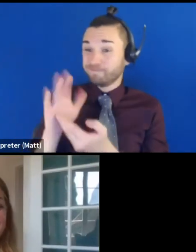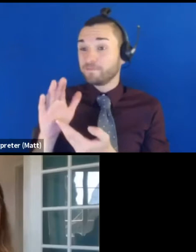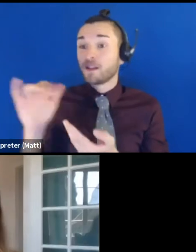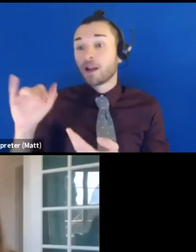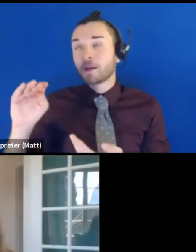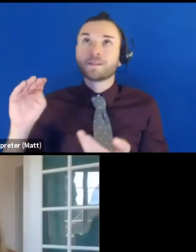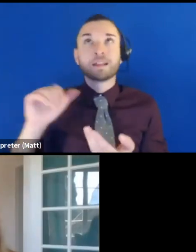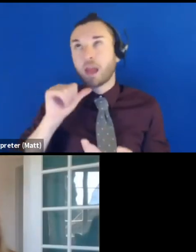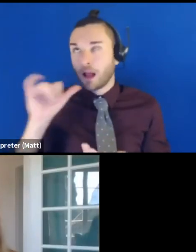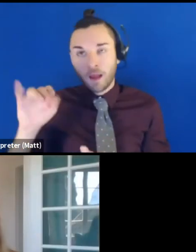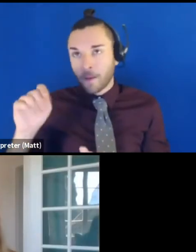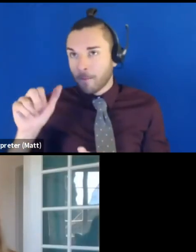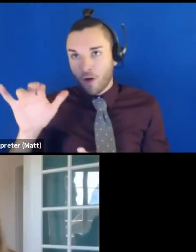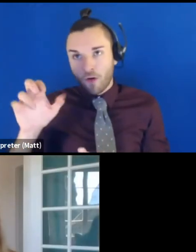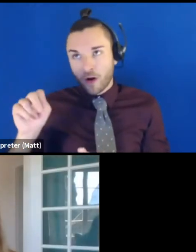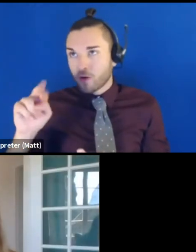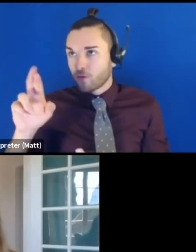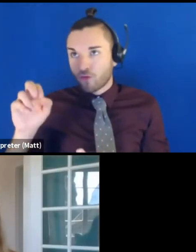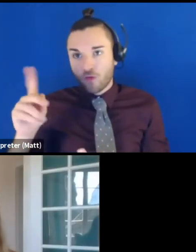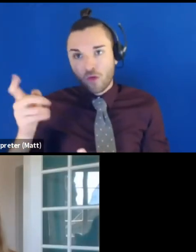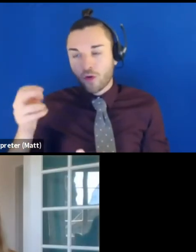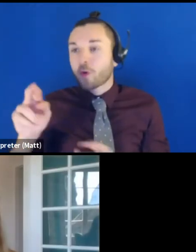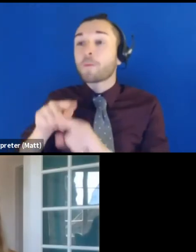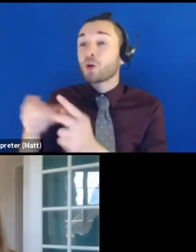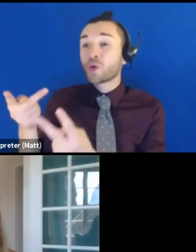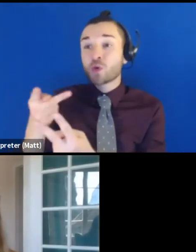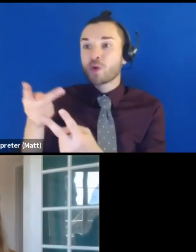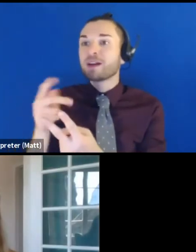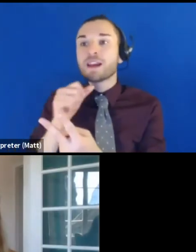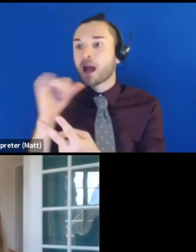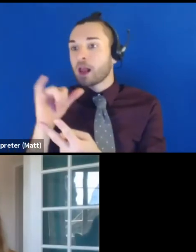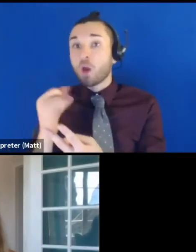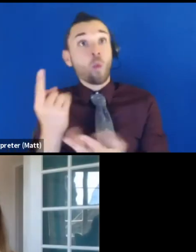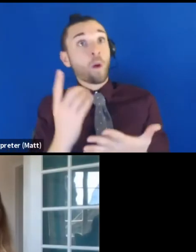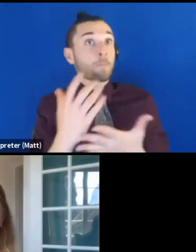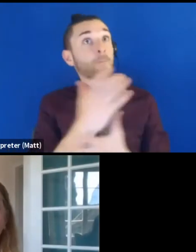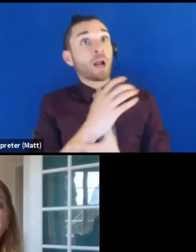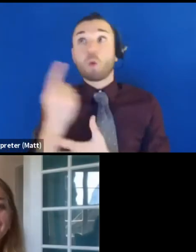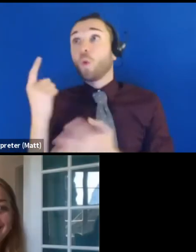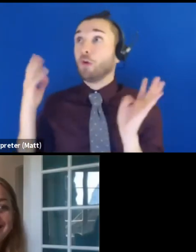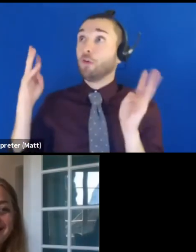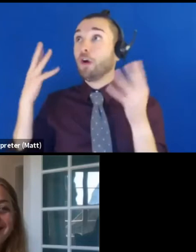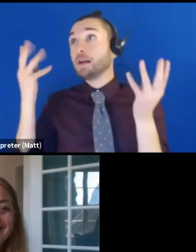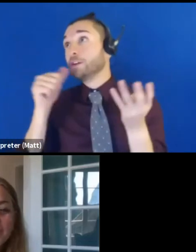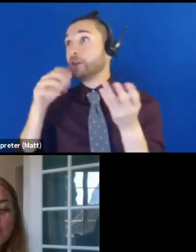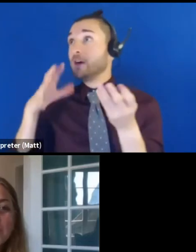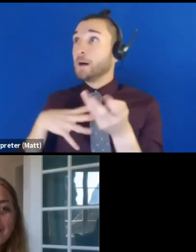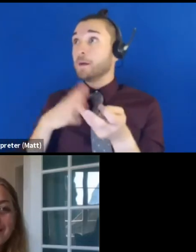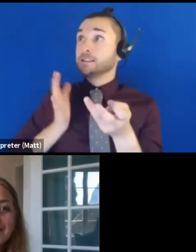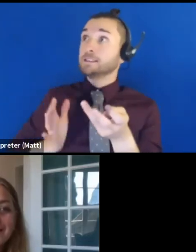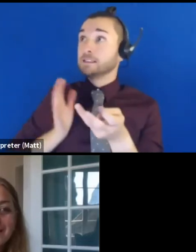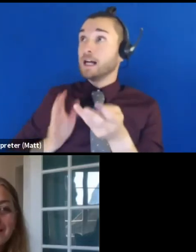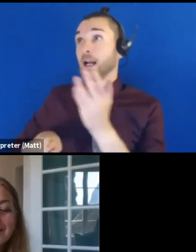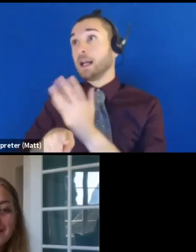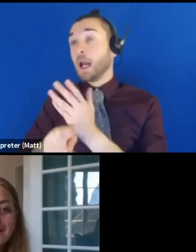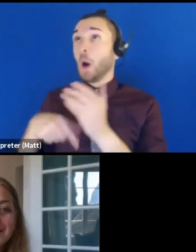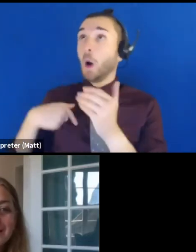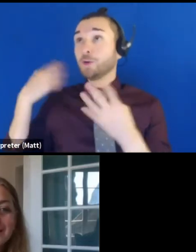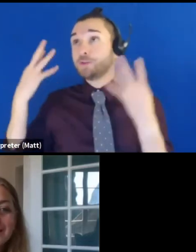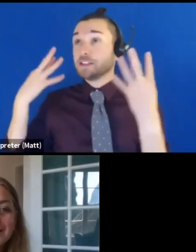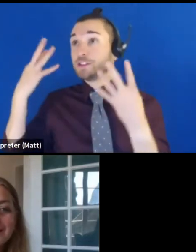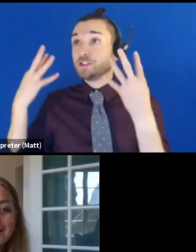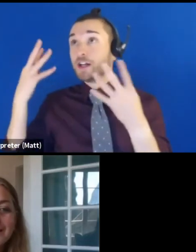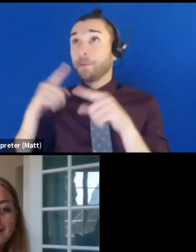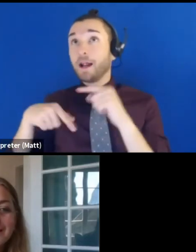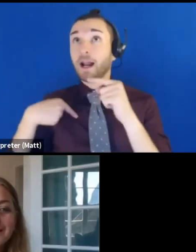or something, like neither of them is the main character and the other one is their crazy like female sidekick who gets to do all these crazy things, but it's sort of messed